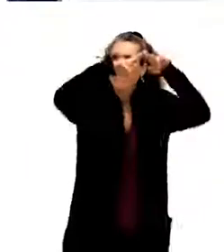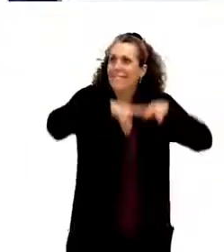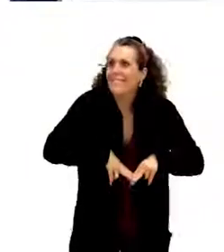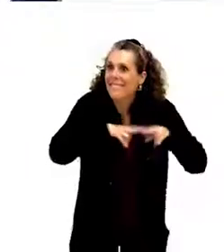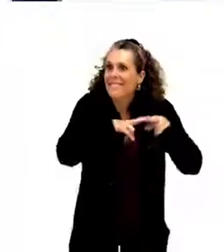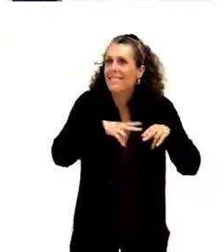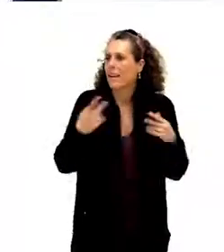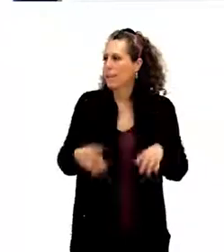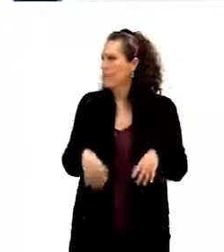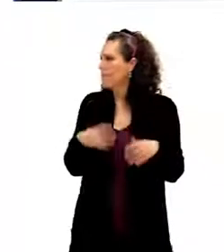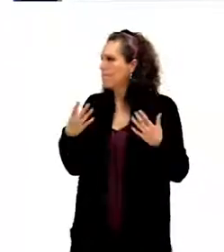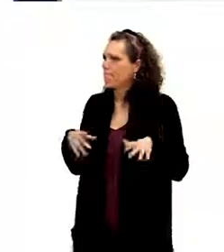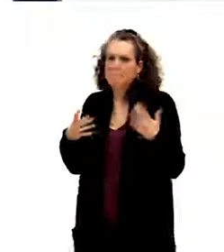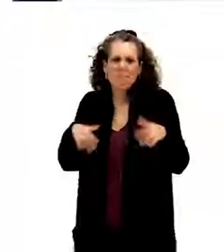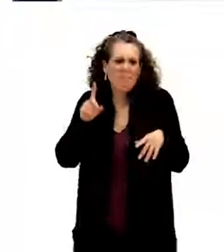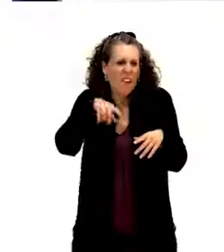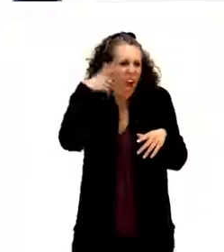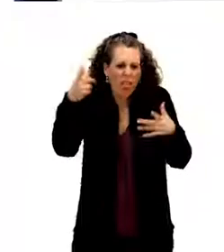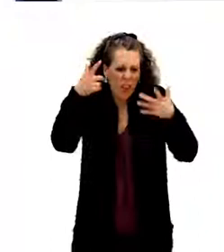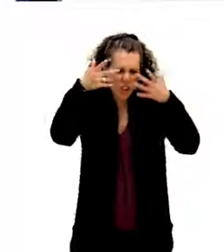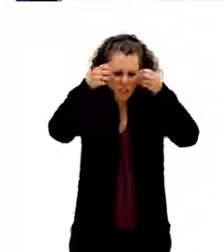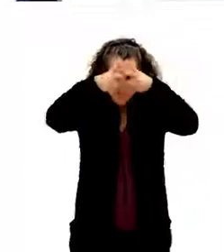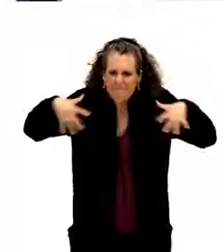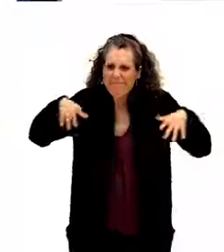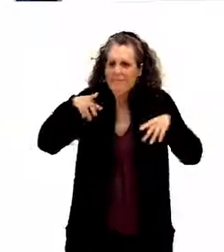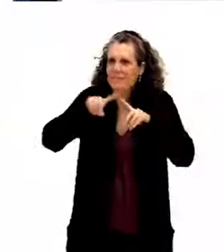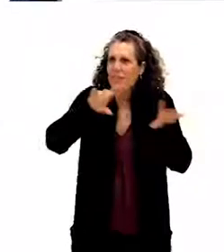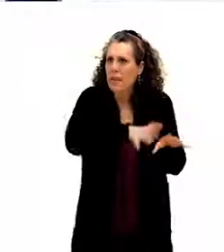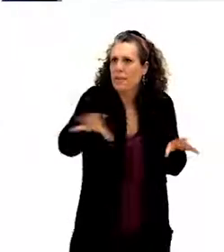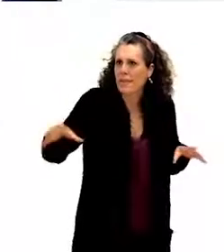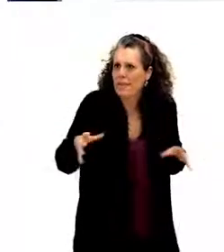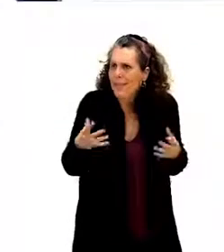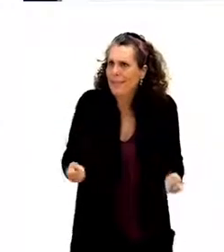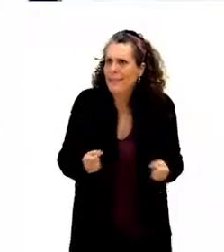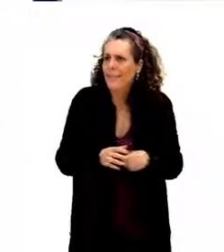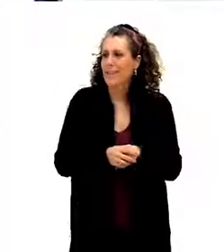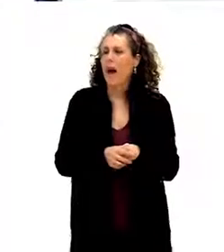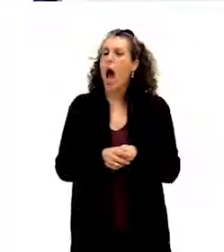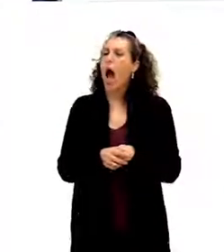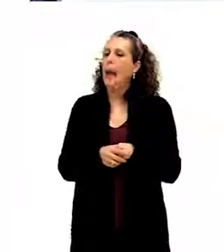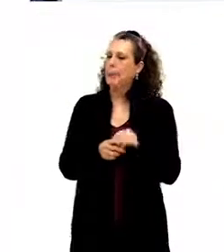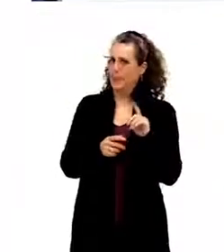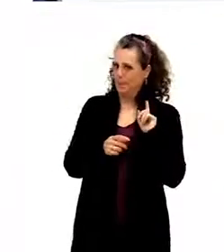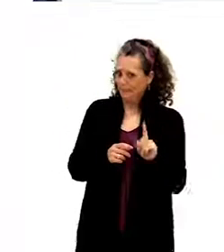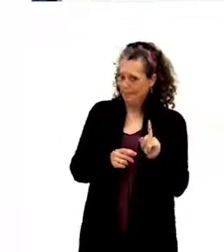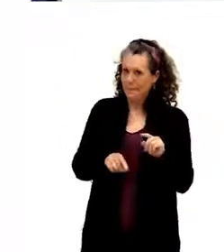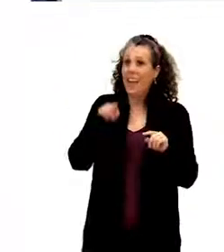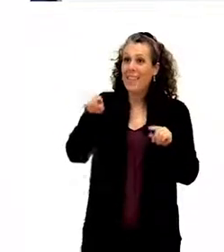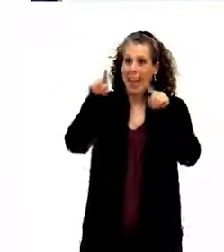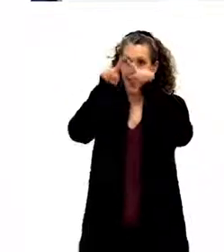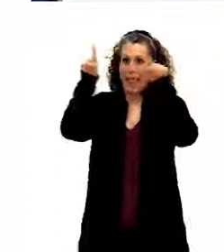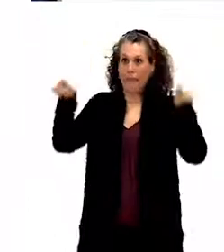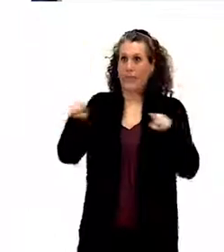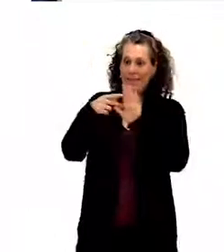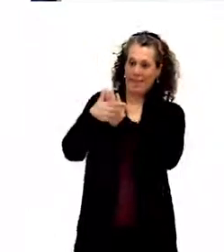or other infrastructure in member states. There's a caveat here that the label must